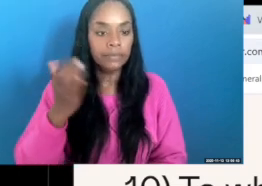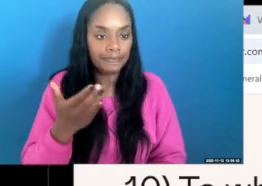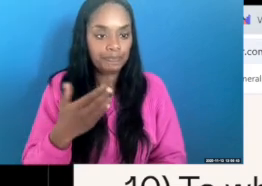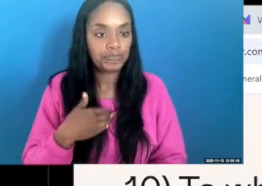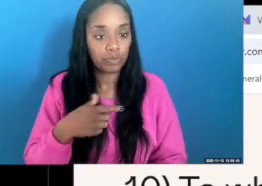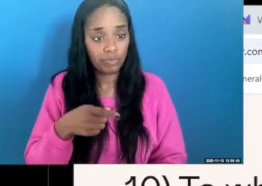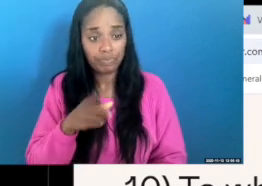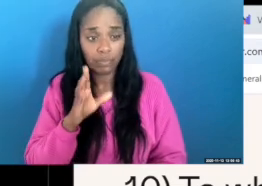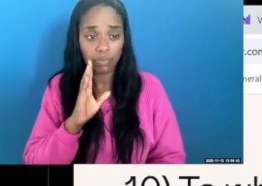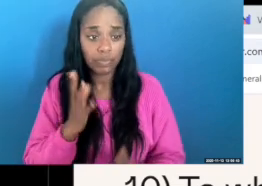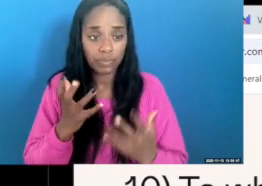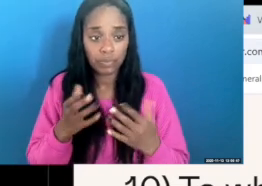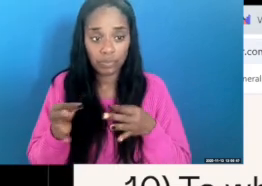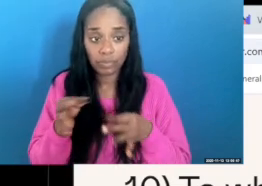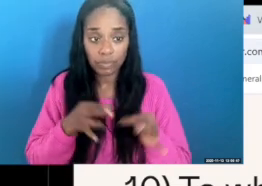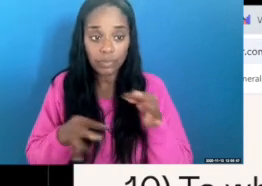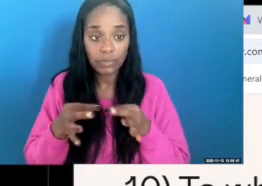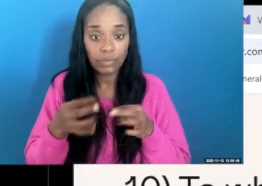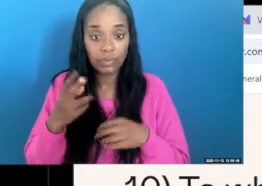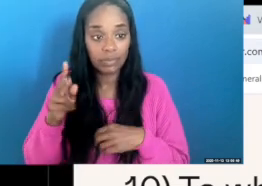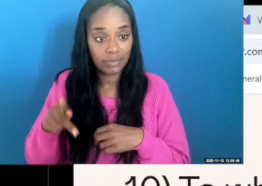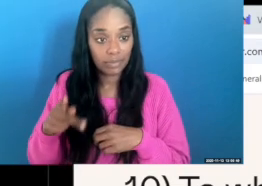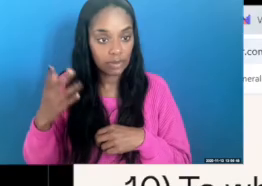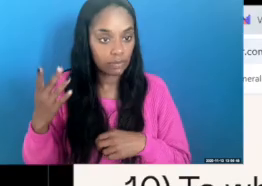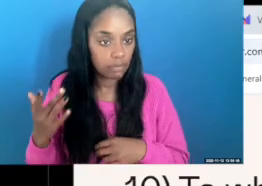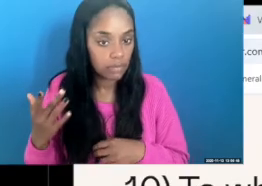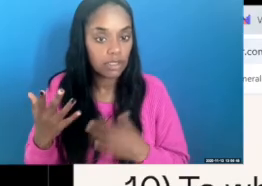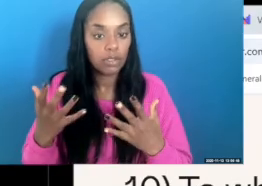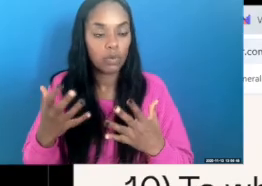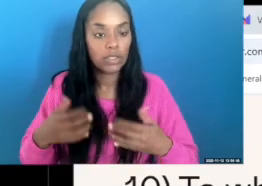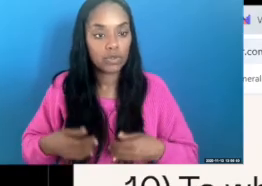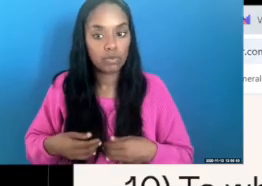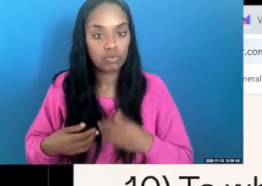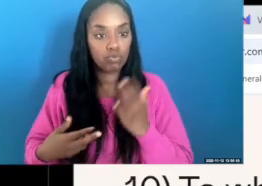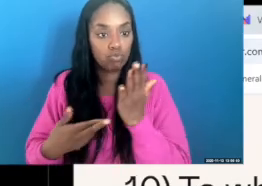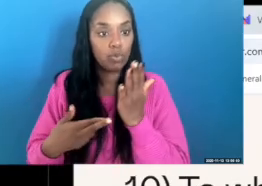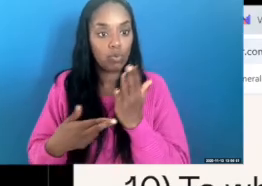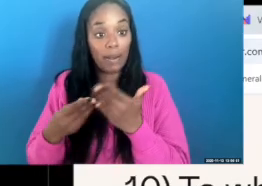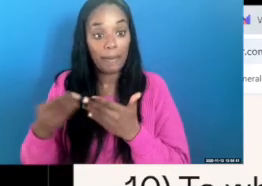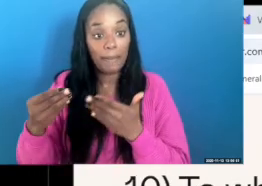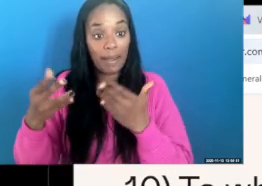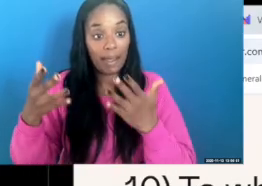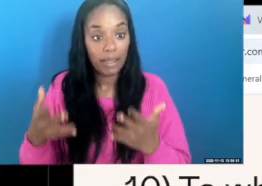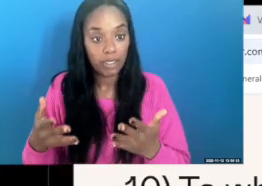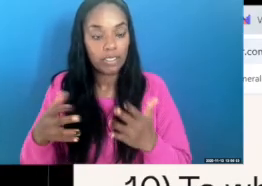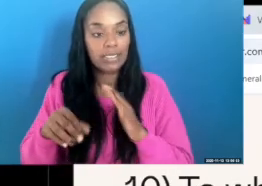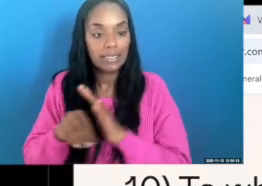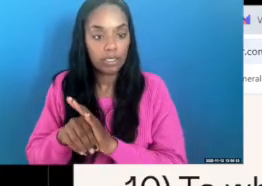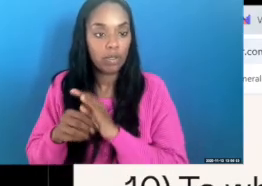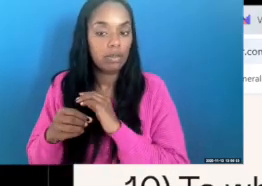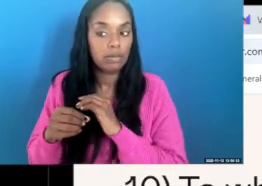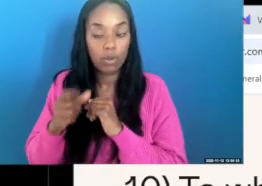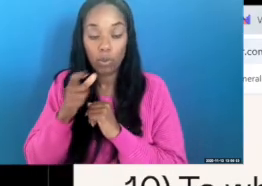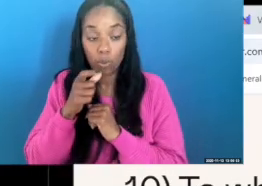work and whether or not they prove to be effective. But eventually, it seems